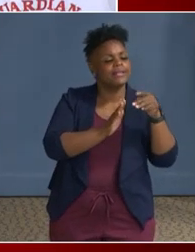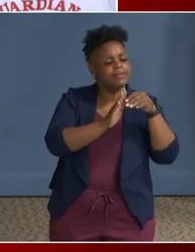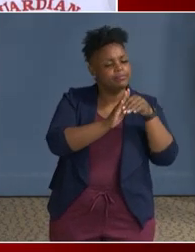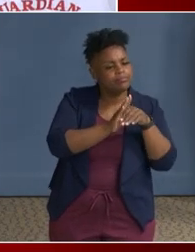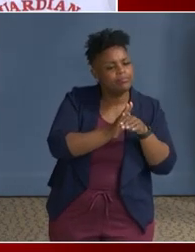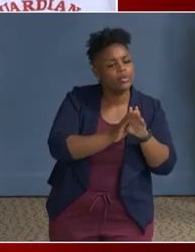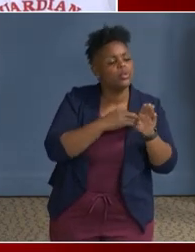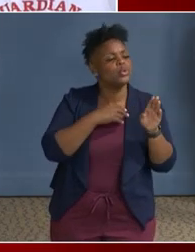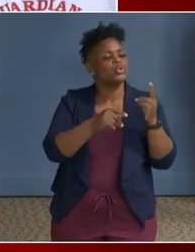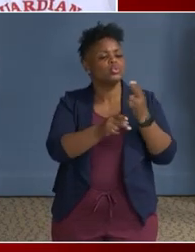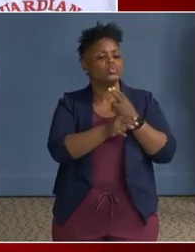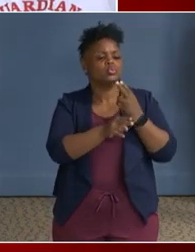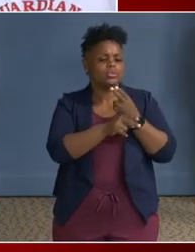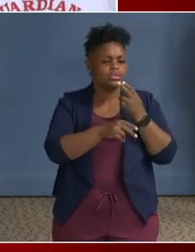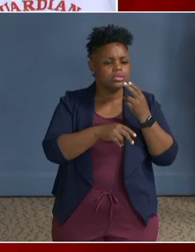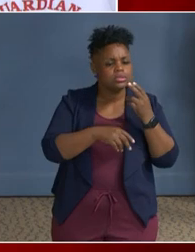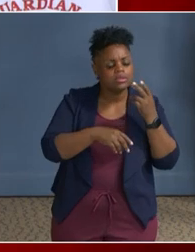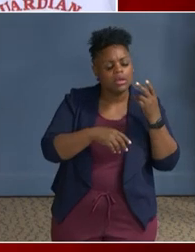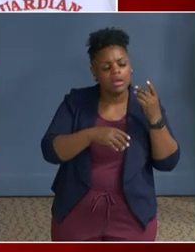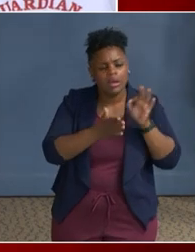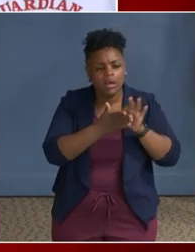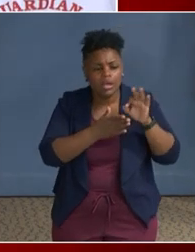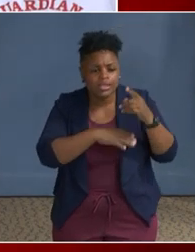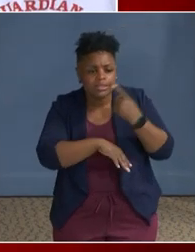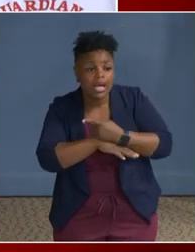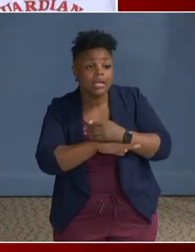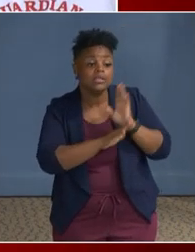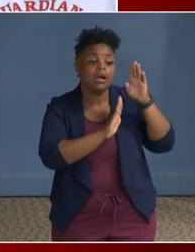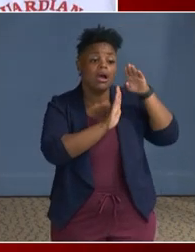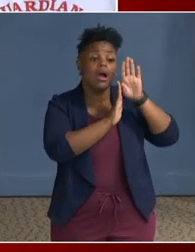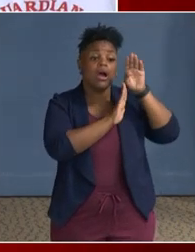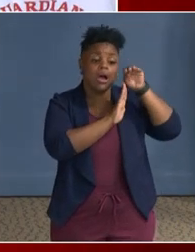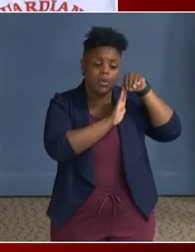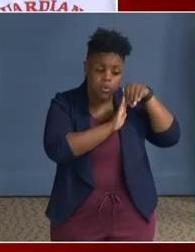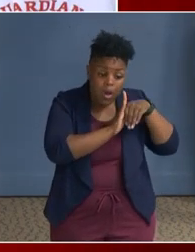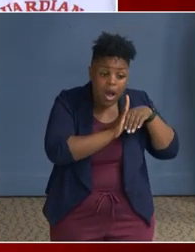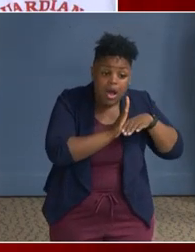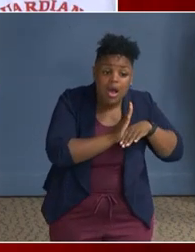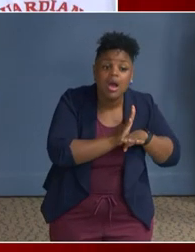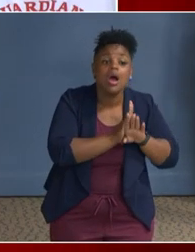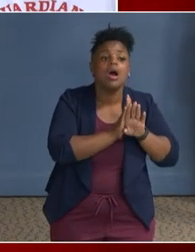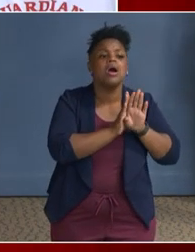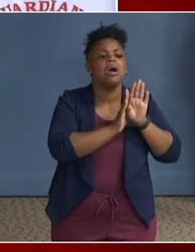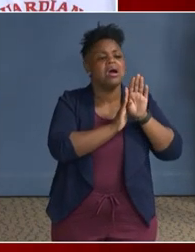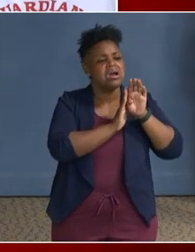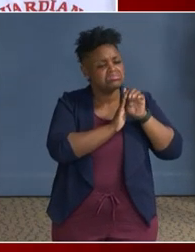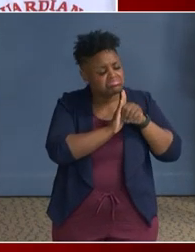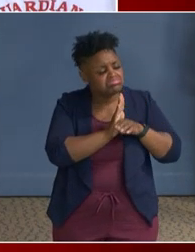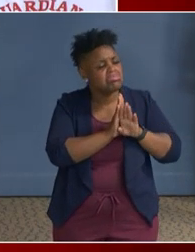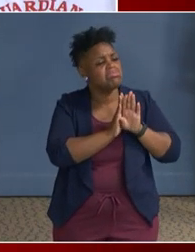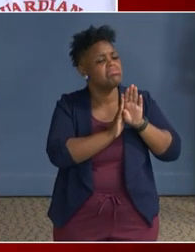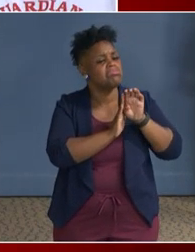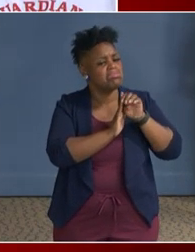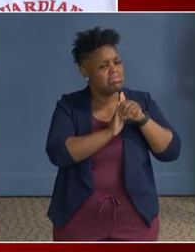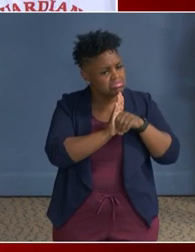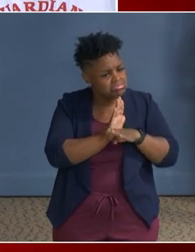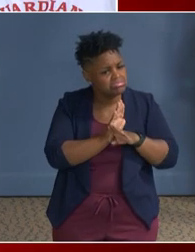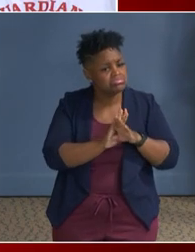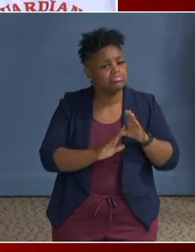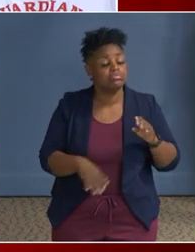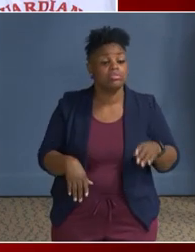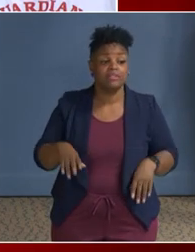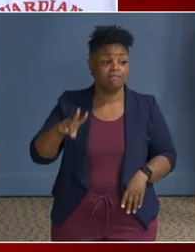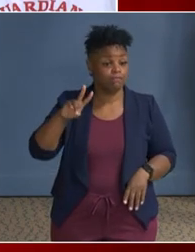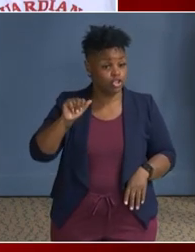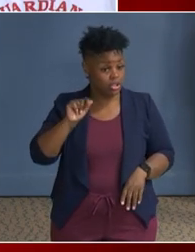in cases. So I just want to make that clear. In regards to Virginia, I